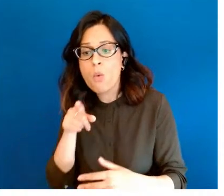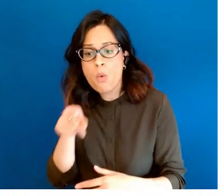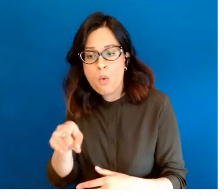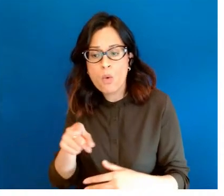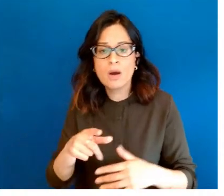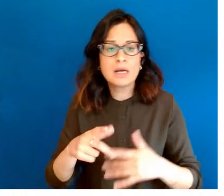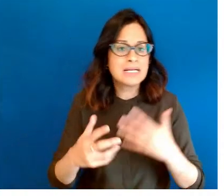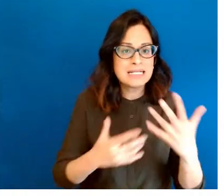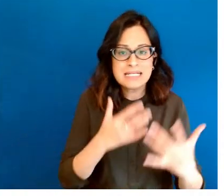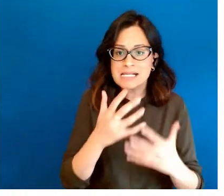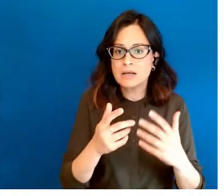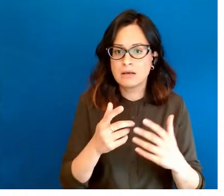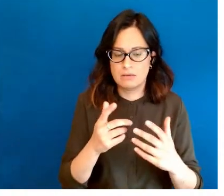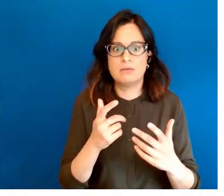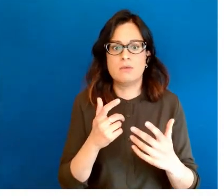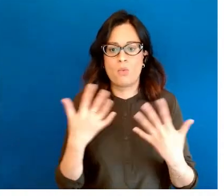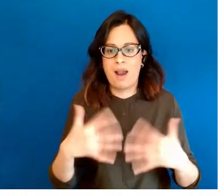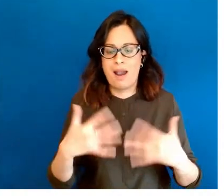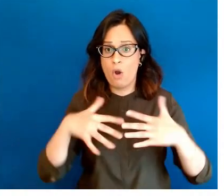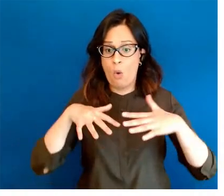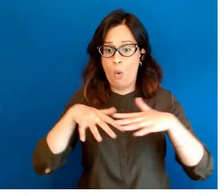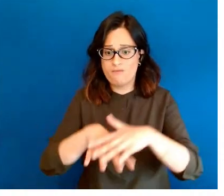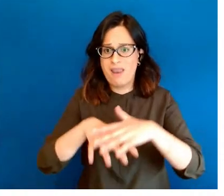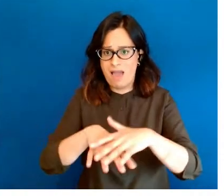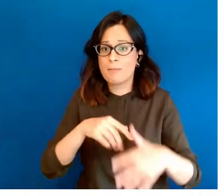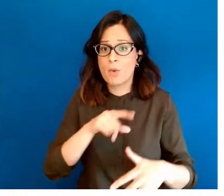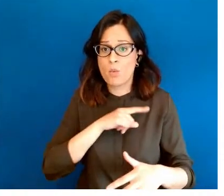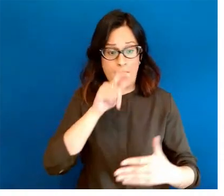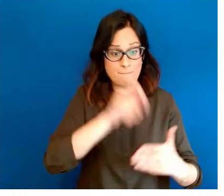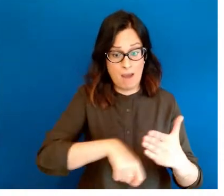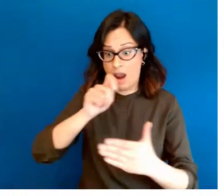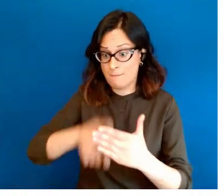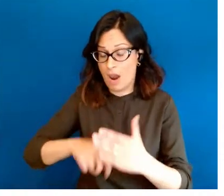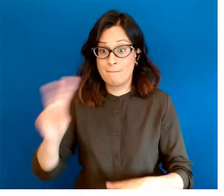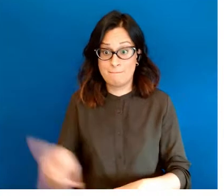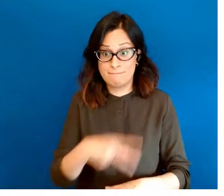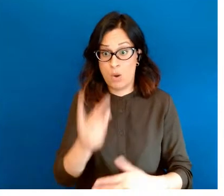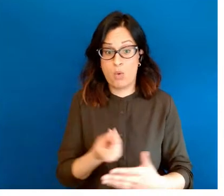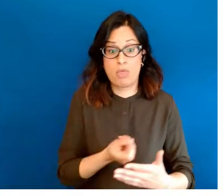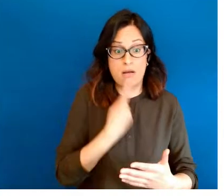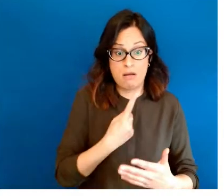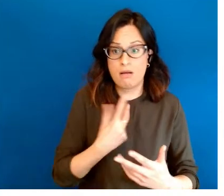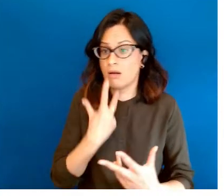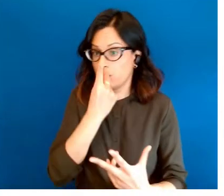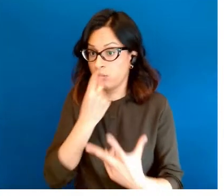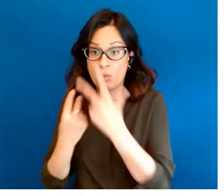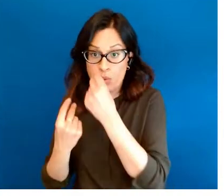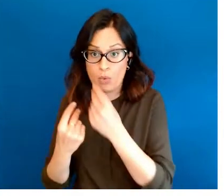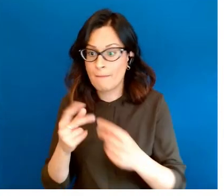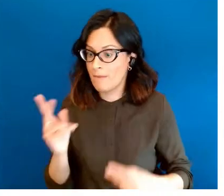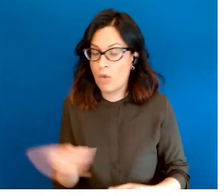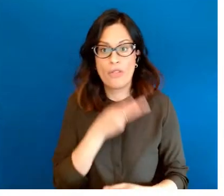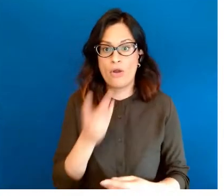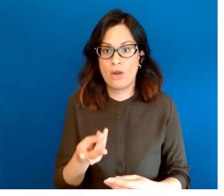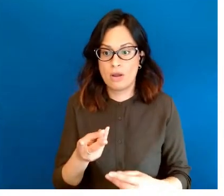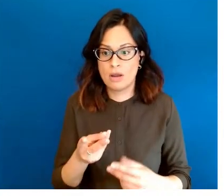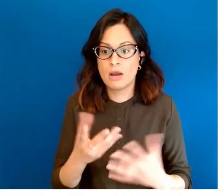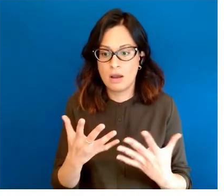there's a considerable overlap and that many people were purchasing both oral antihistamines and intranasal steroids. More of that in a